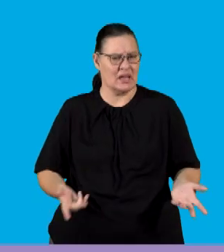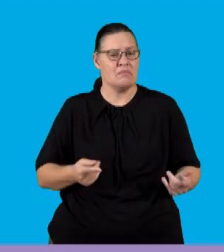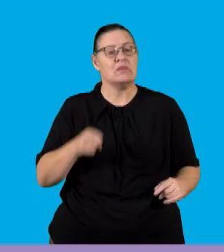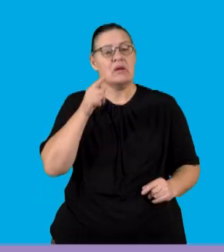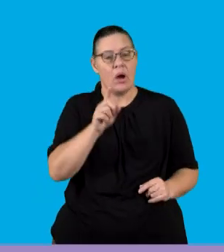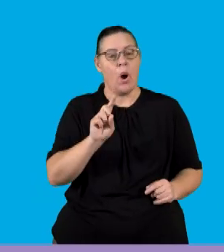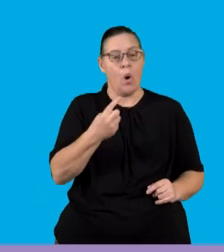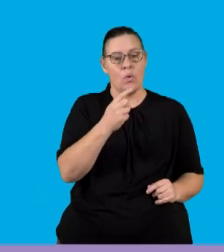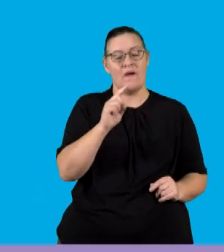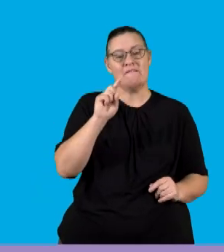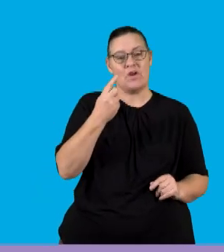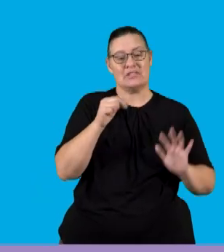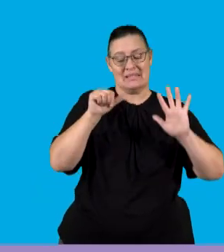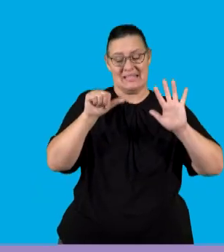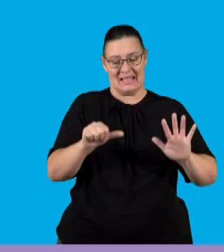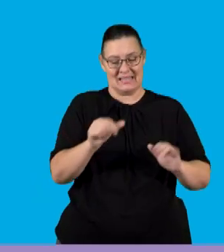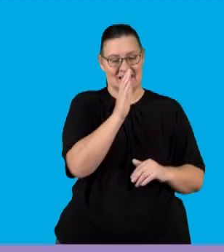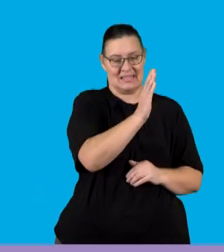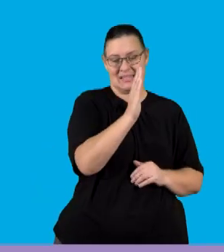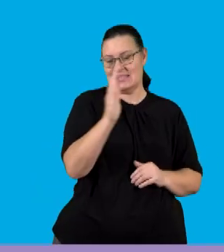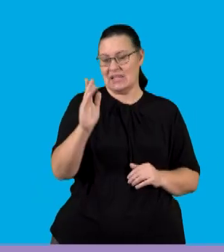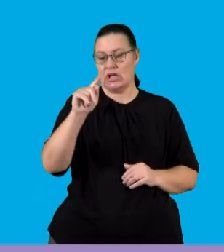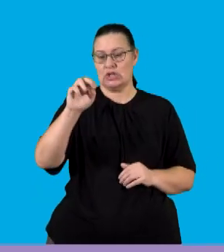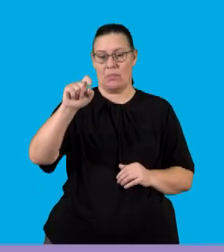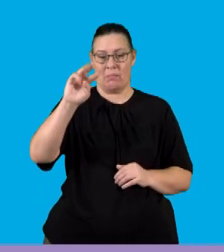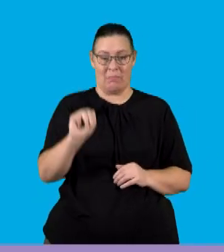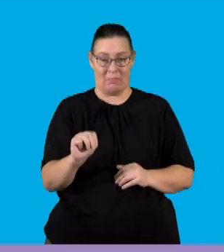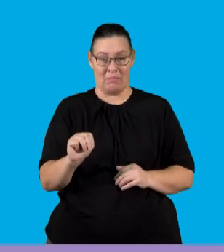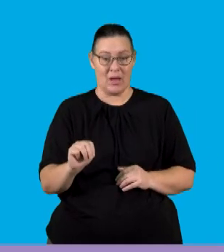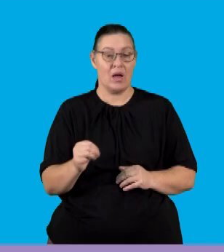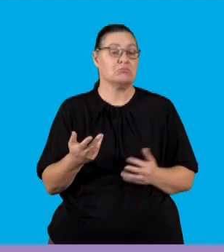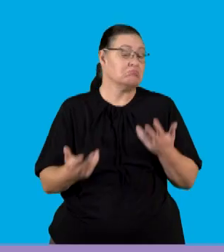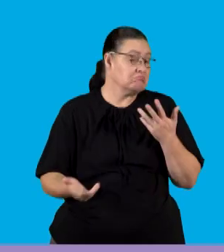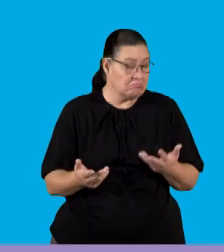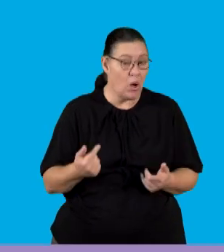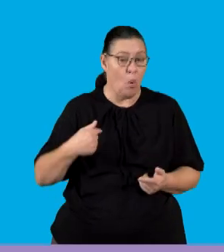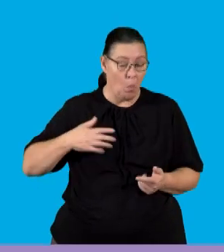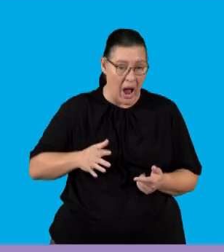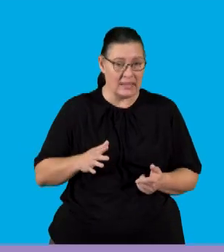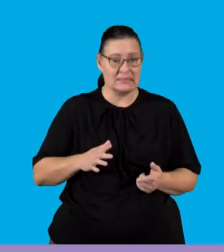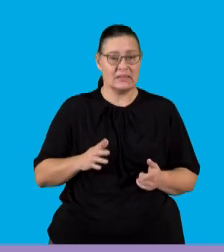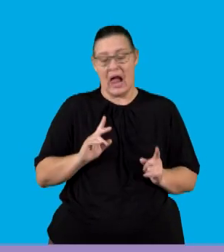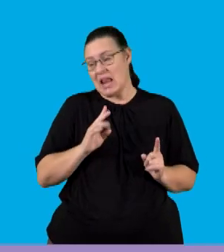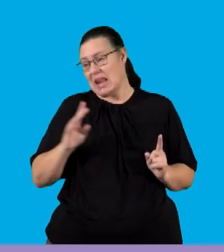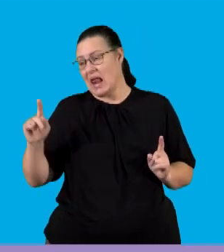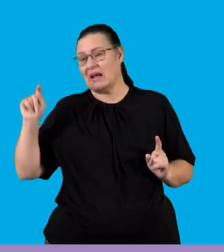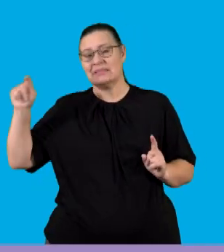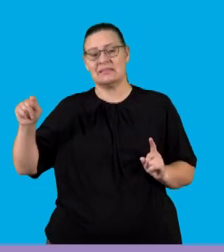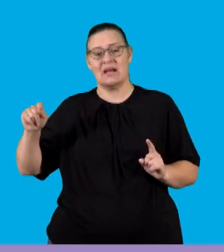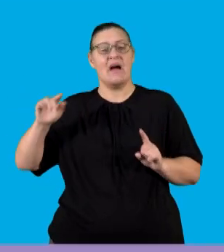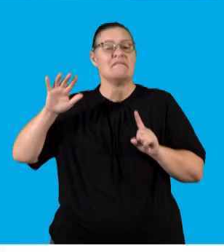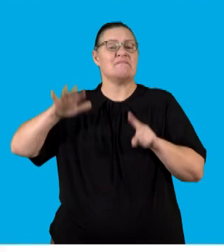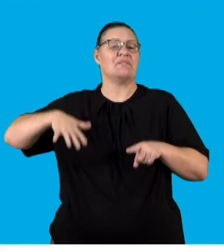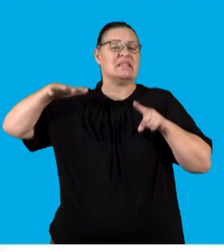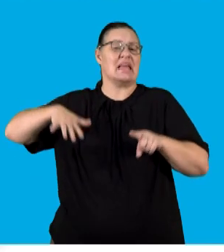represents only the first 6 terms. And as emphasized, we do continue with this pattern. So